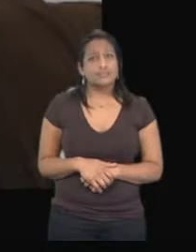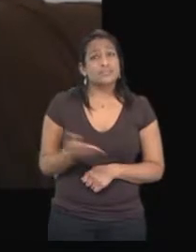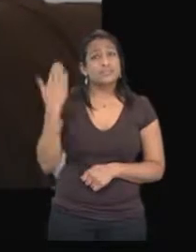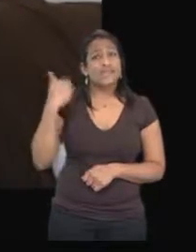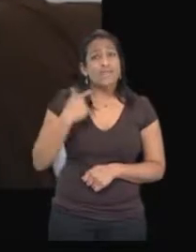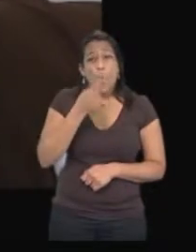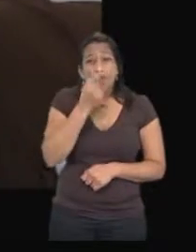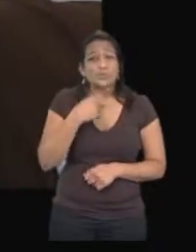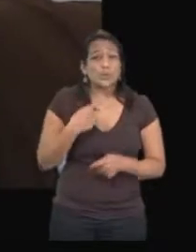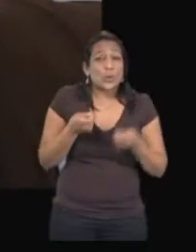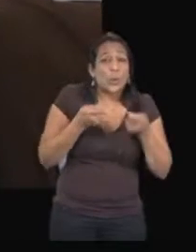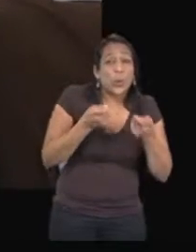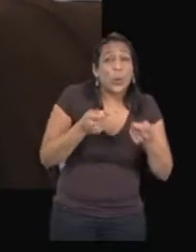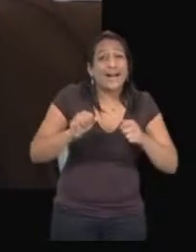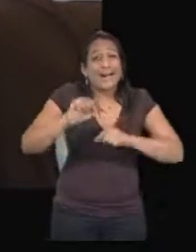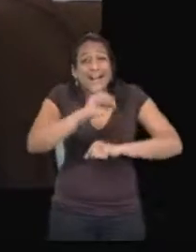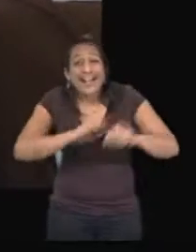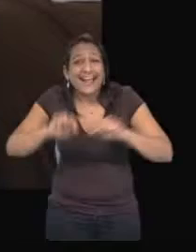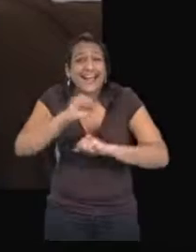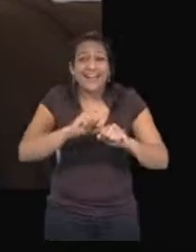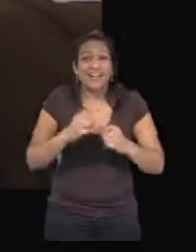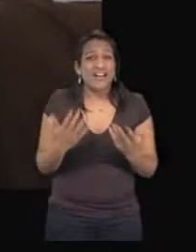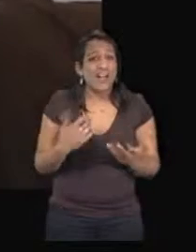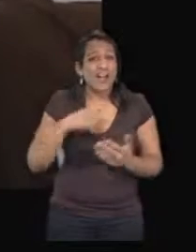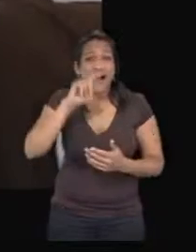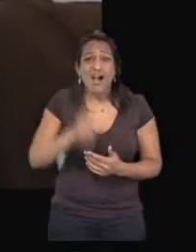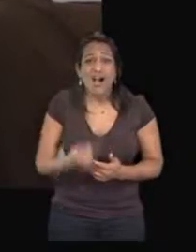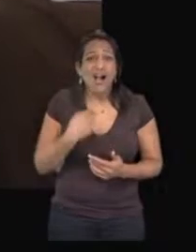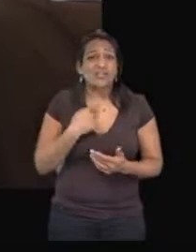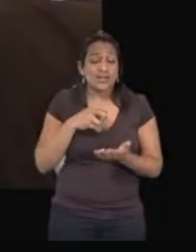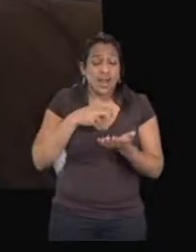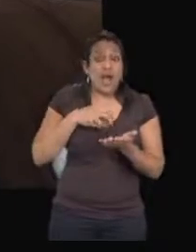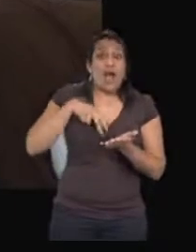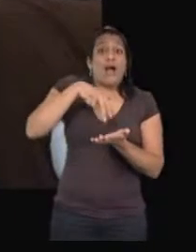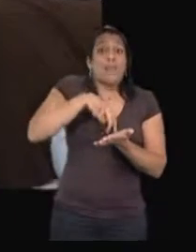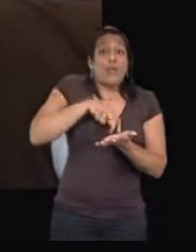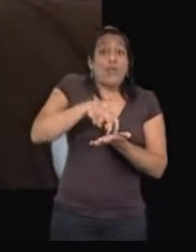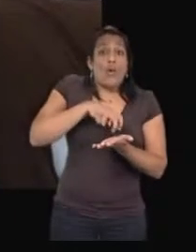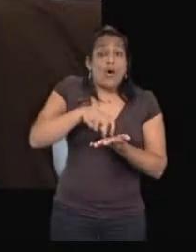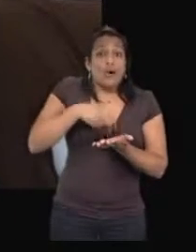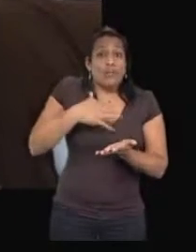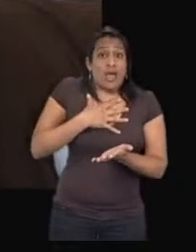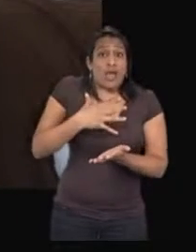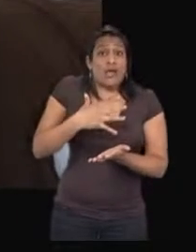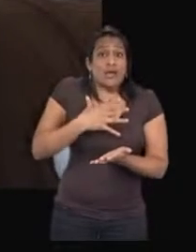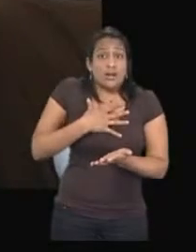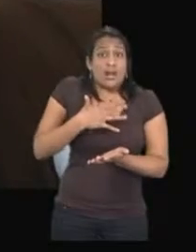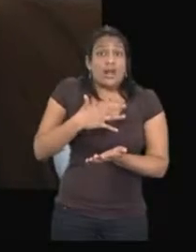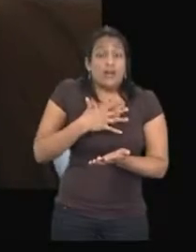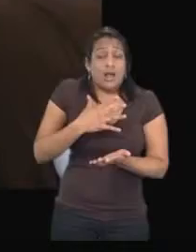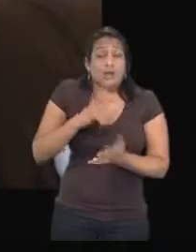get out and cook and clean. I can't do it now. And as soon as I get out and start walking around, then